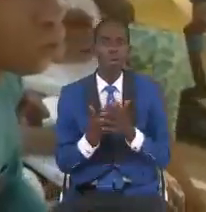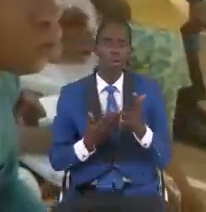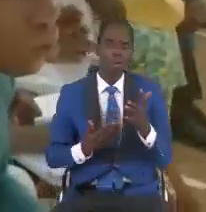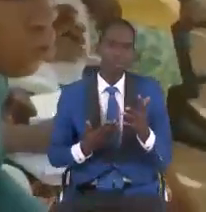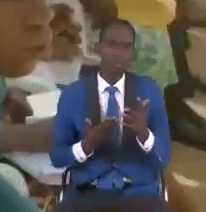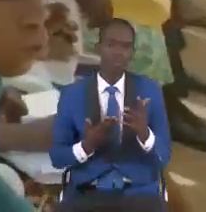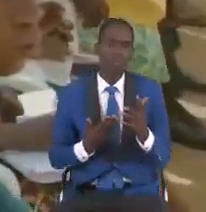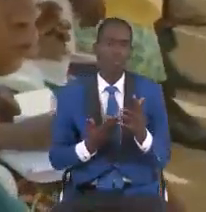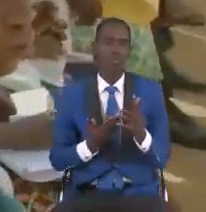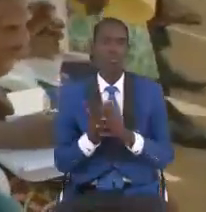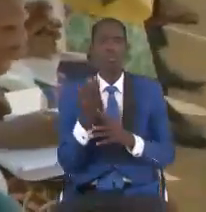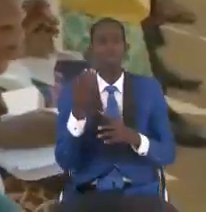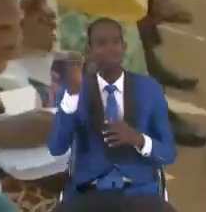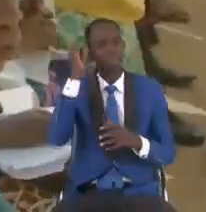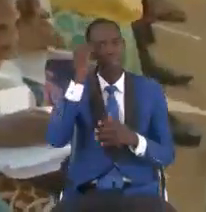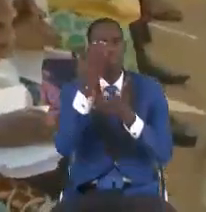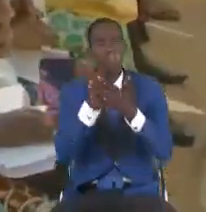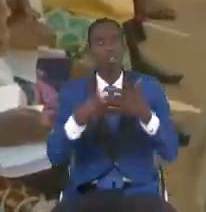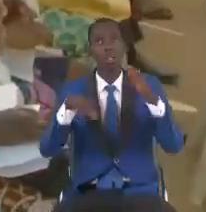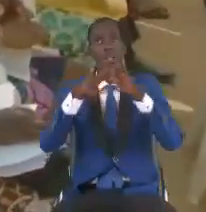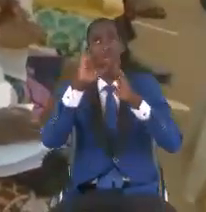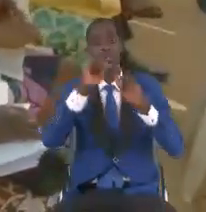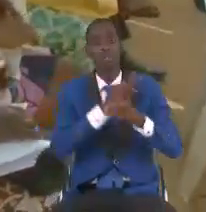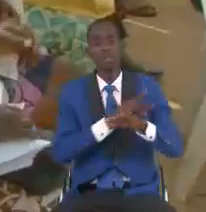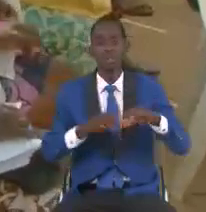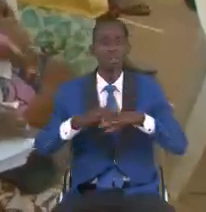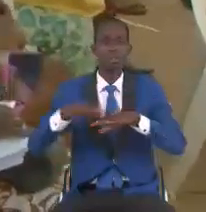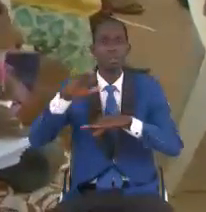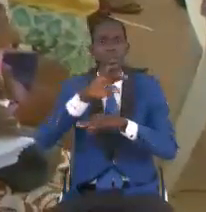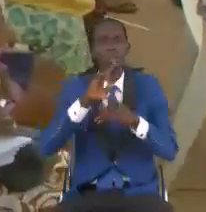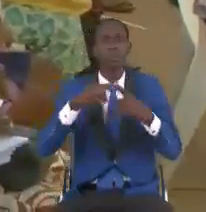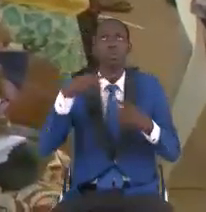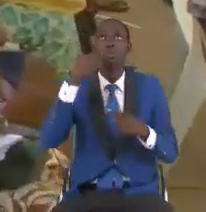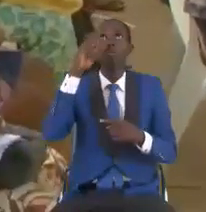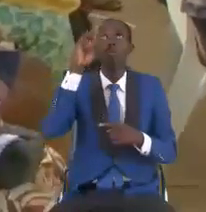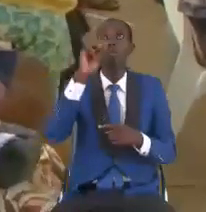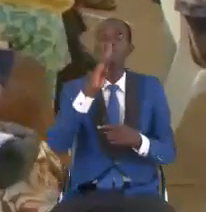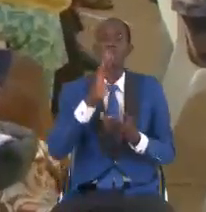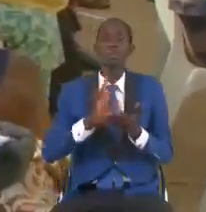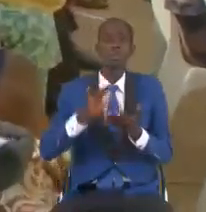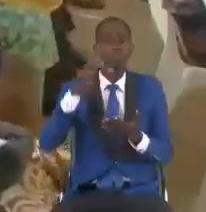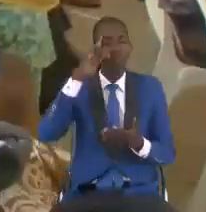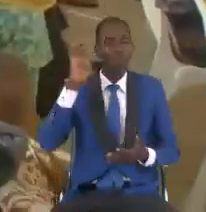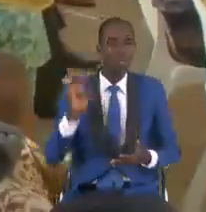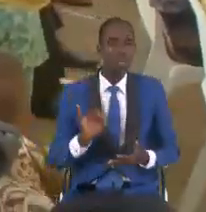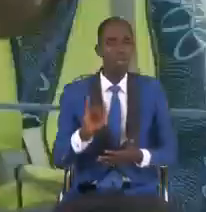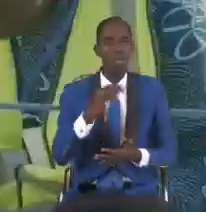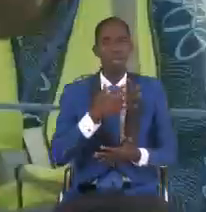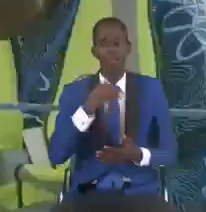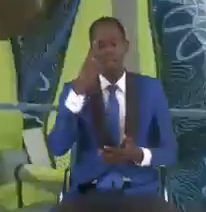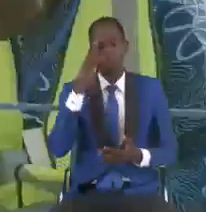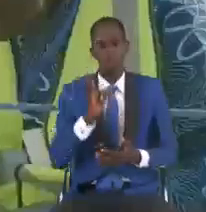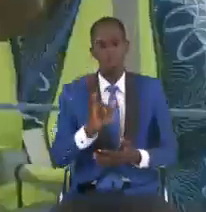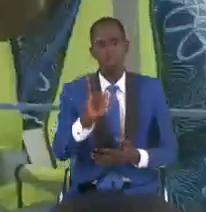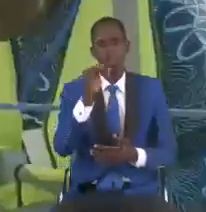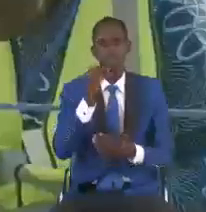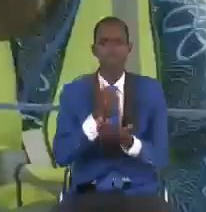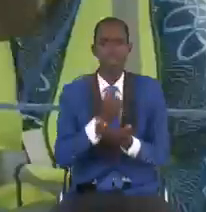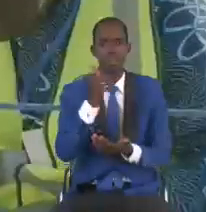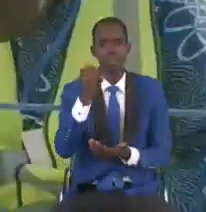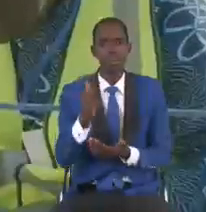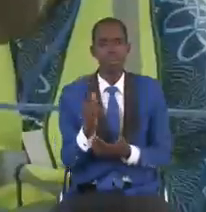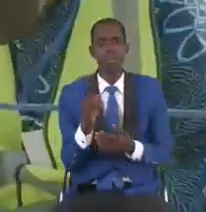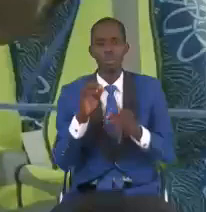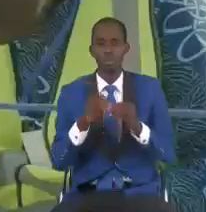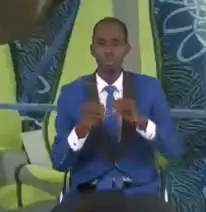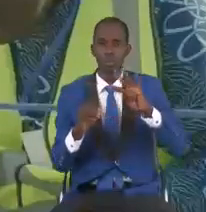kingdom, to whom be glory forever and ever. Amen. Amen. Preservation in God. Number